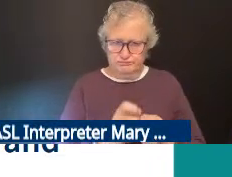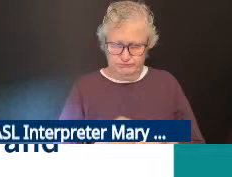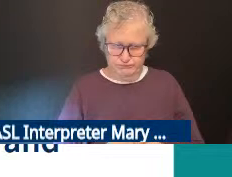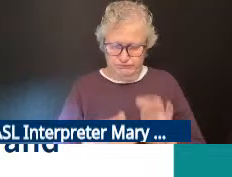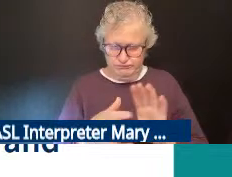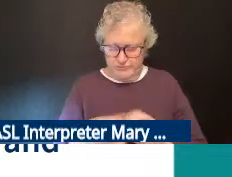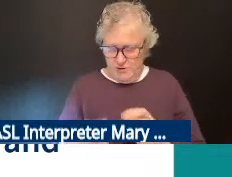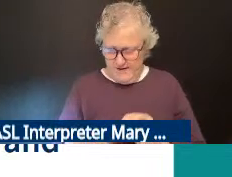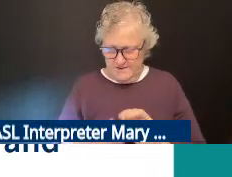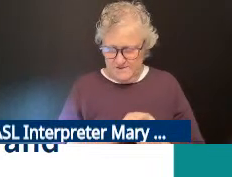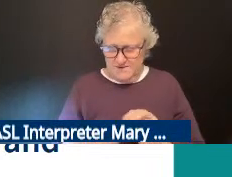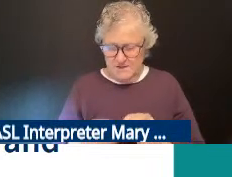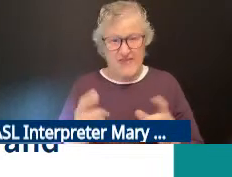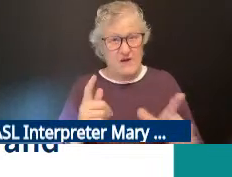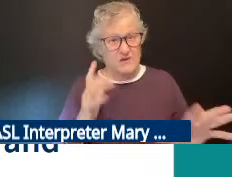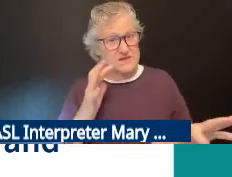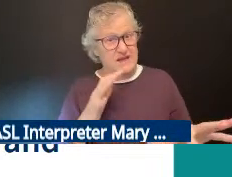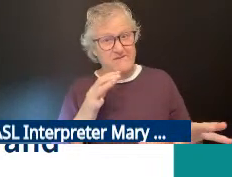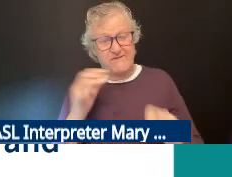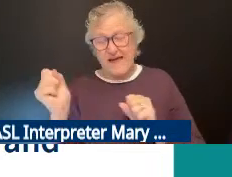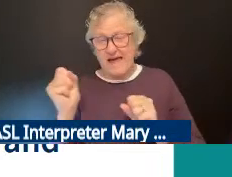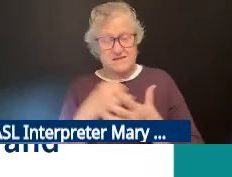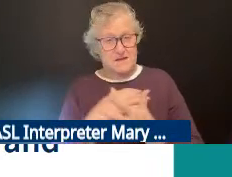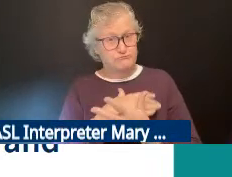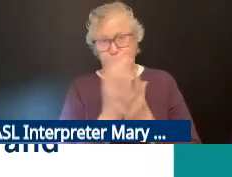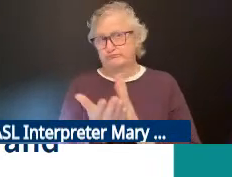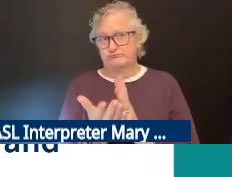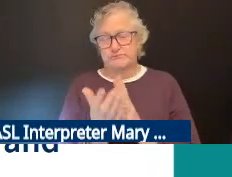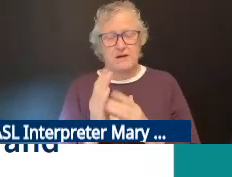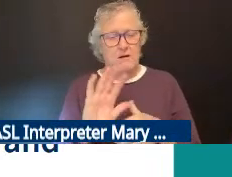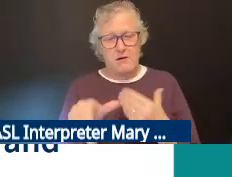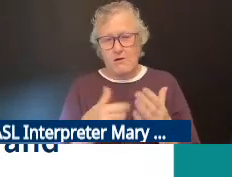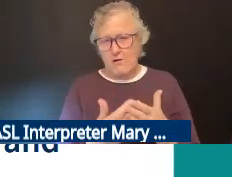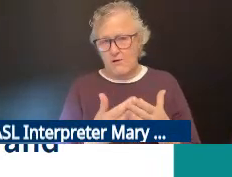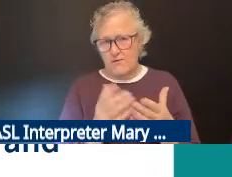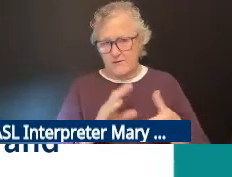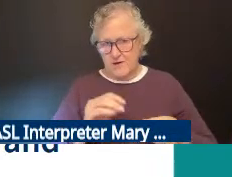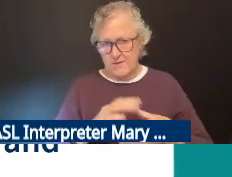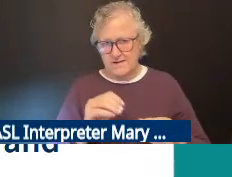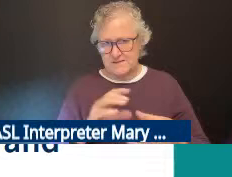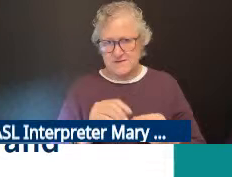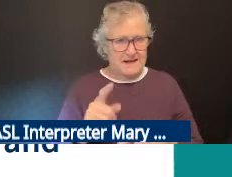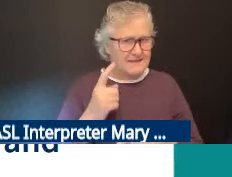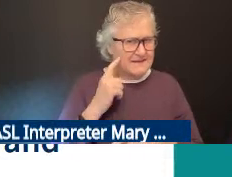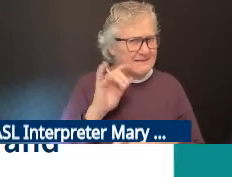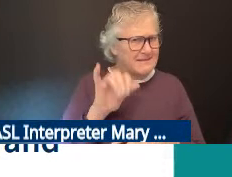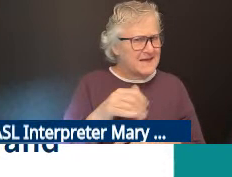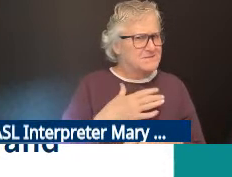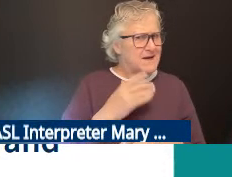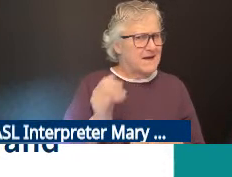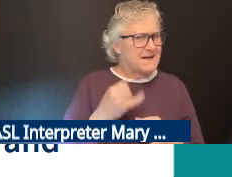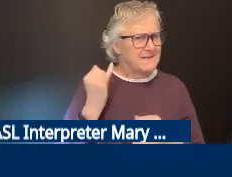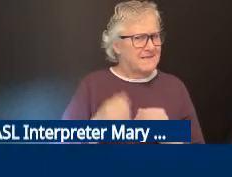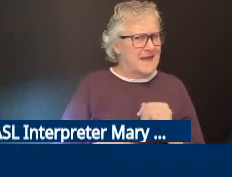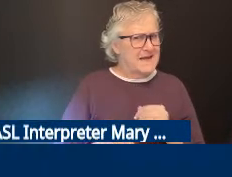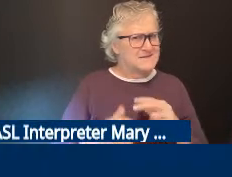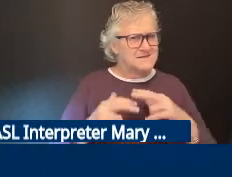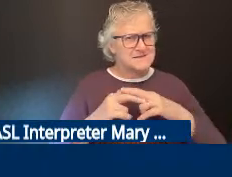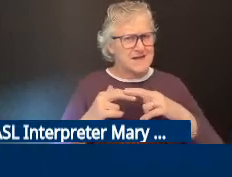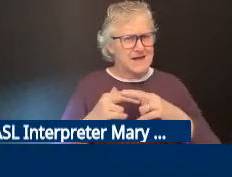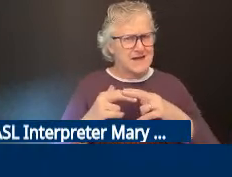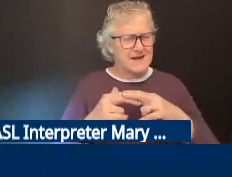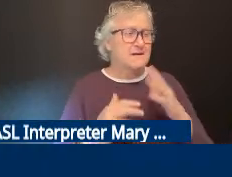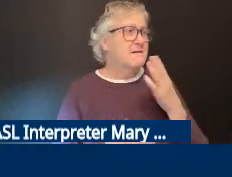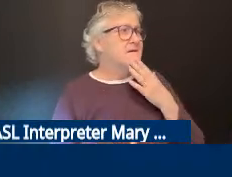comments. But I think that's my last slide. Thank you, Chris. That was a lot and Yes. good